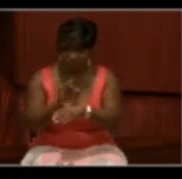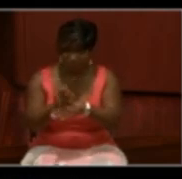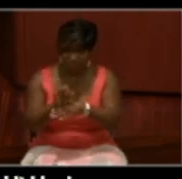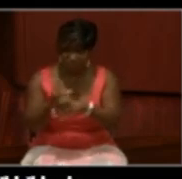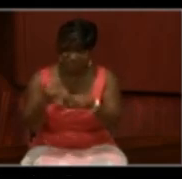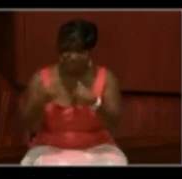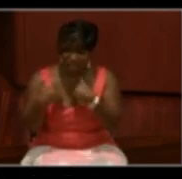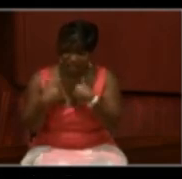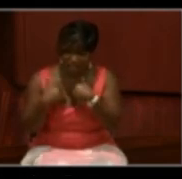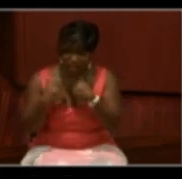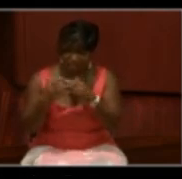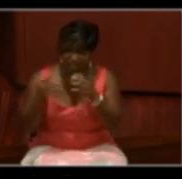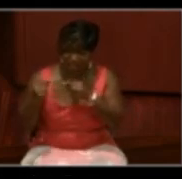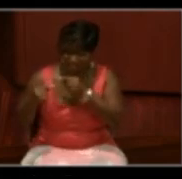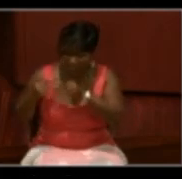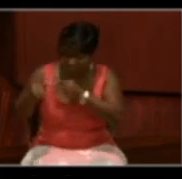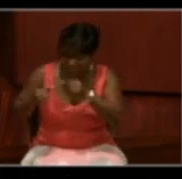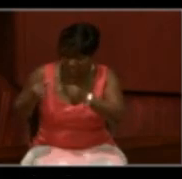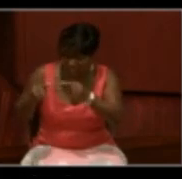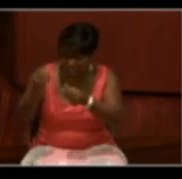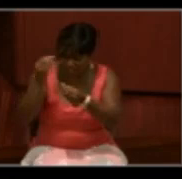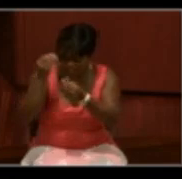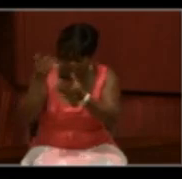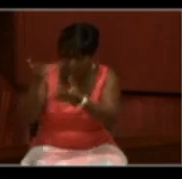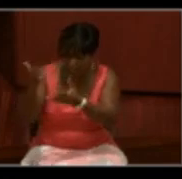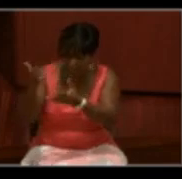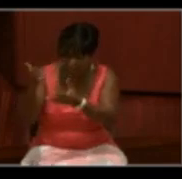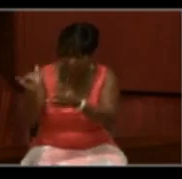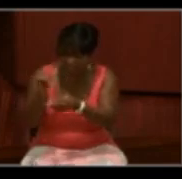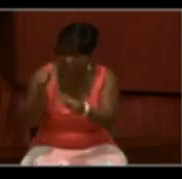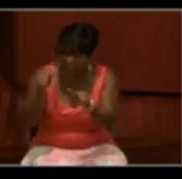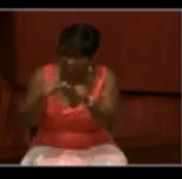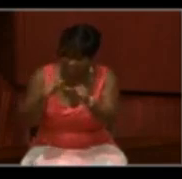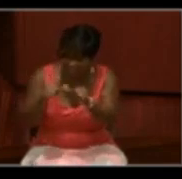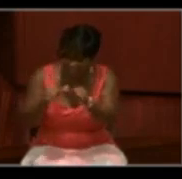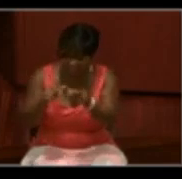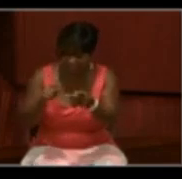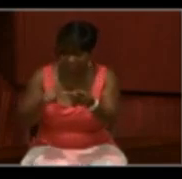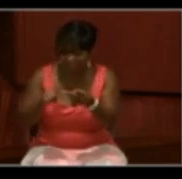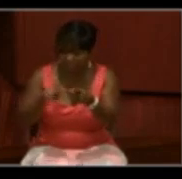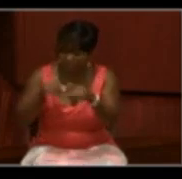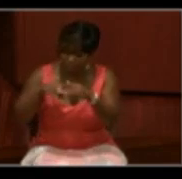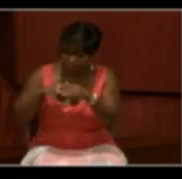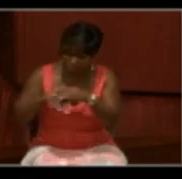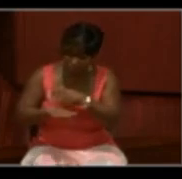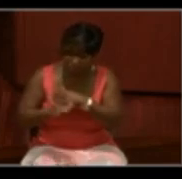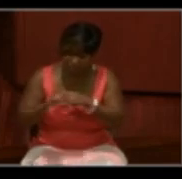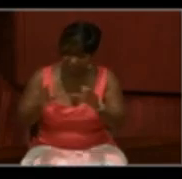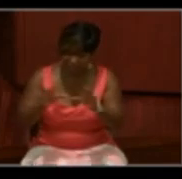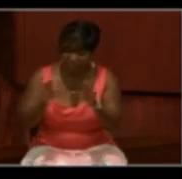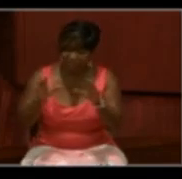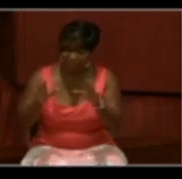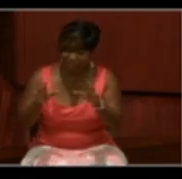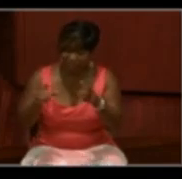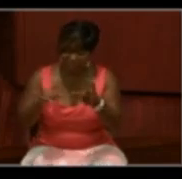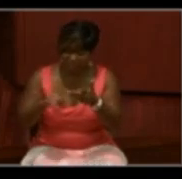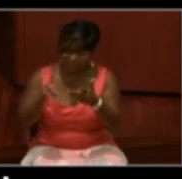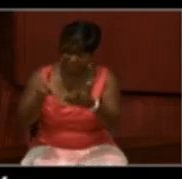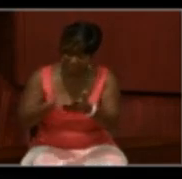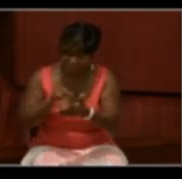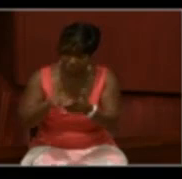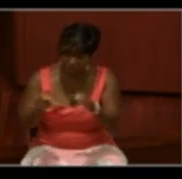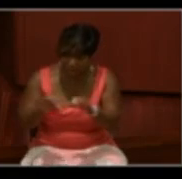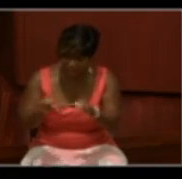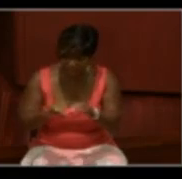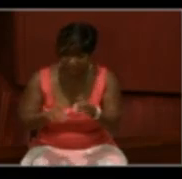of genealogical information, such as letters and birth certificates, disciplinary actions,